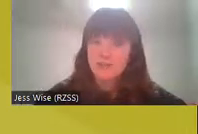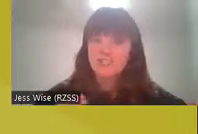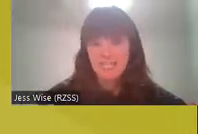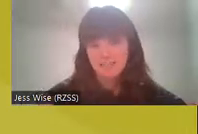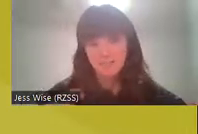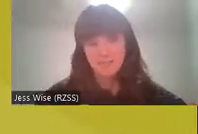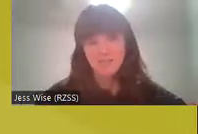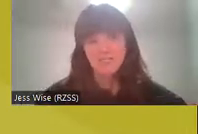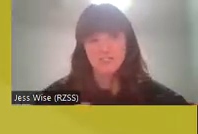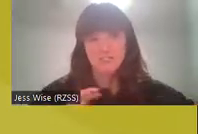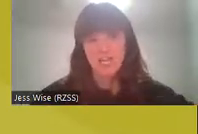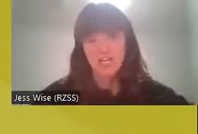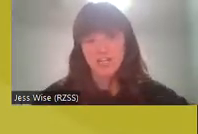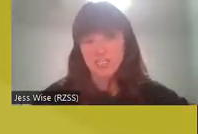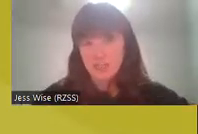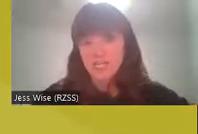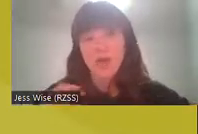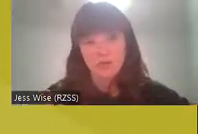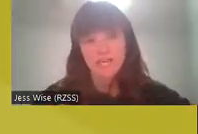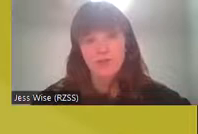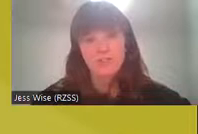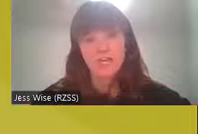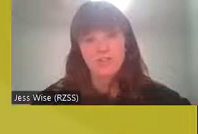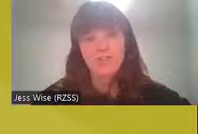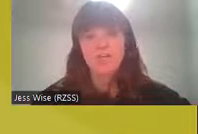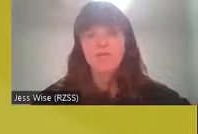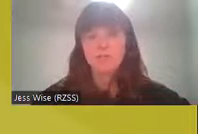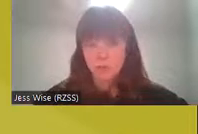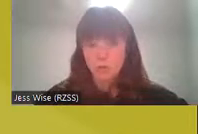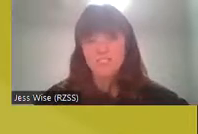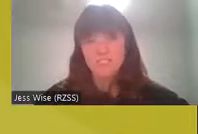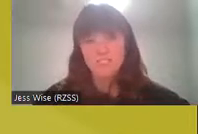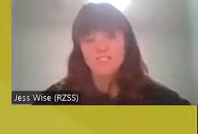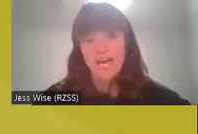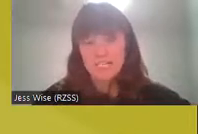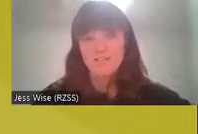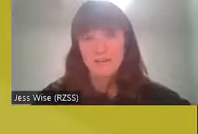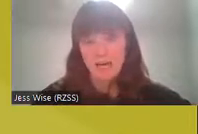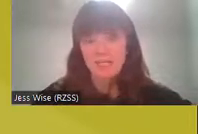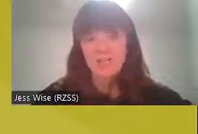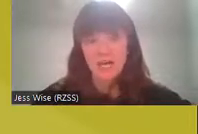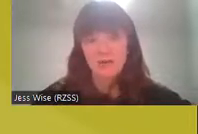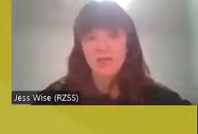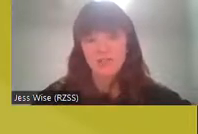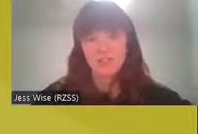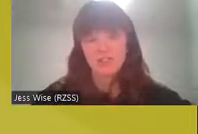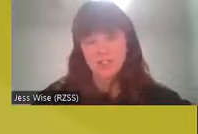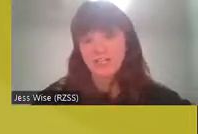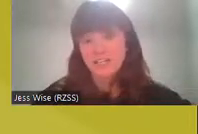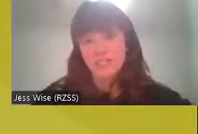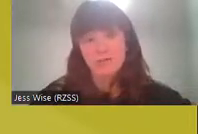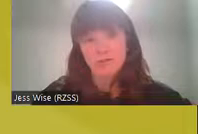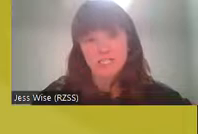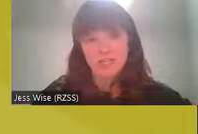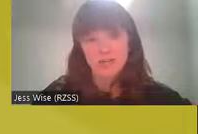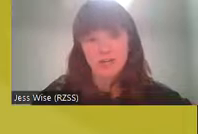So don't take acceptance of change as being okay with change. We should all continue to actively manage how we introduce